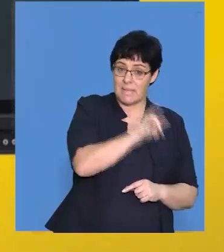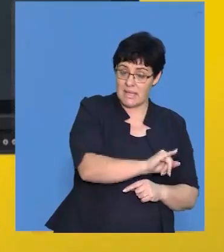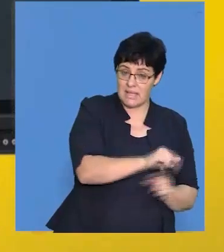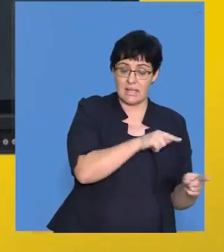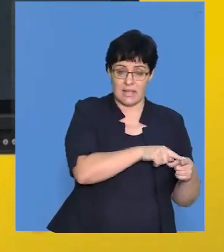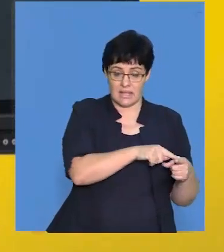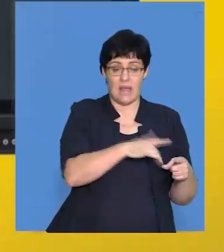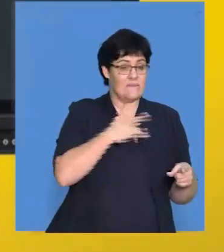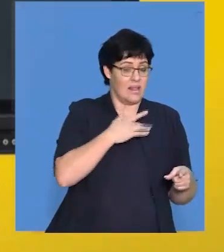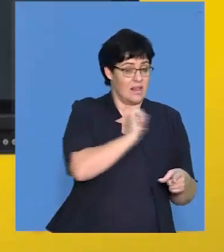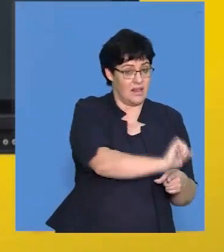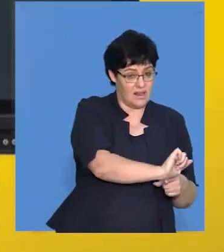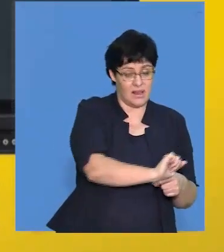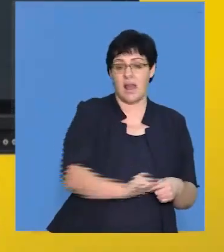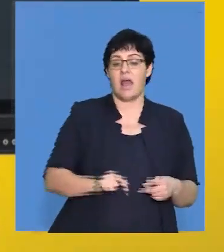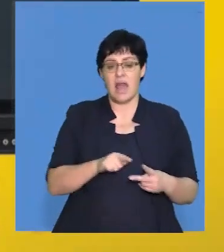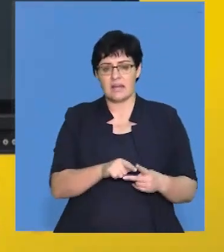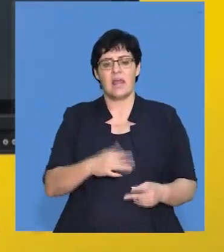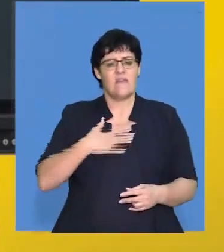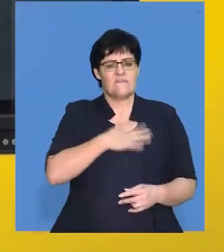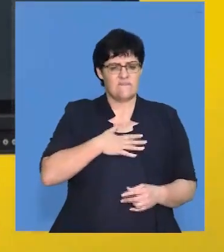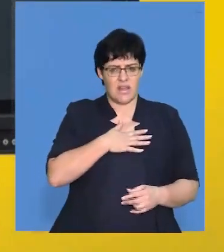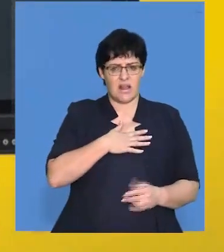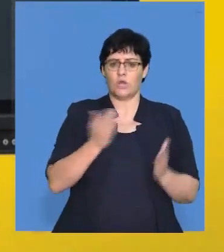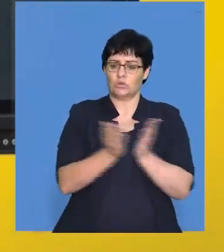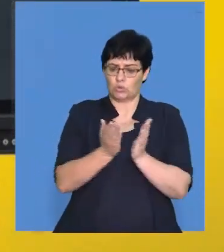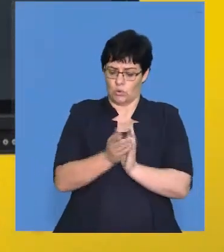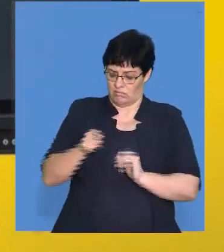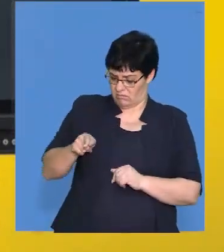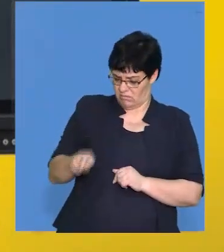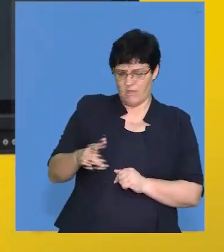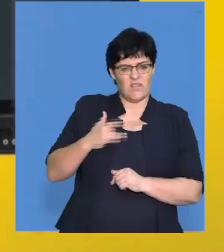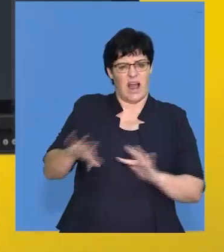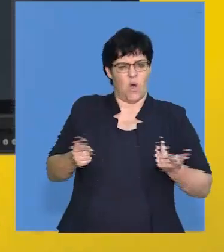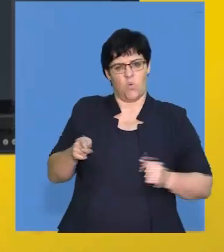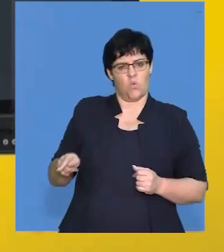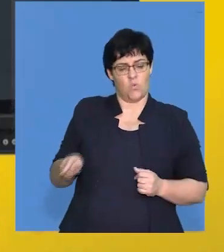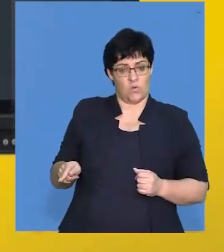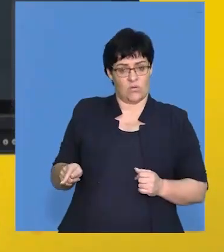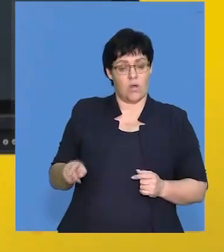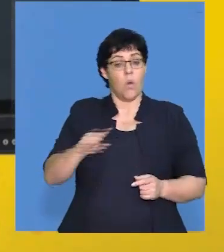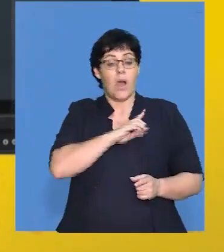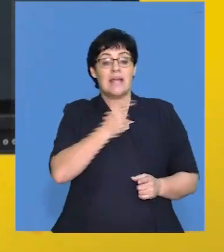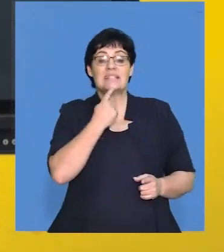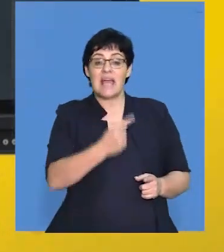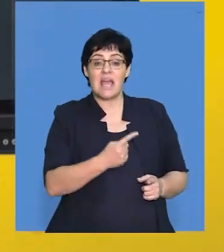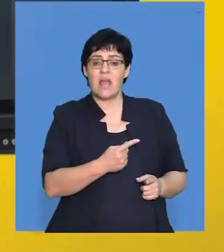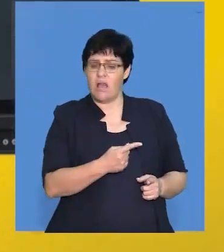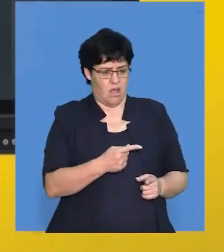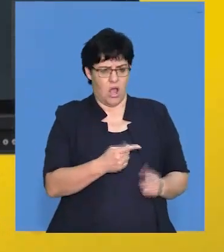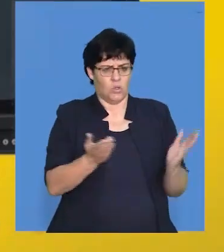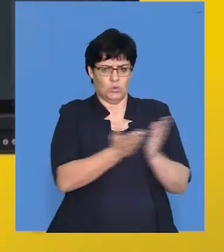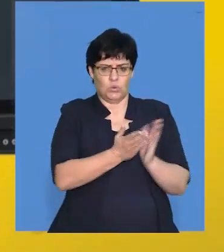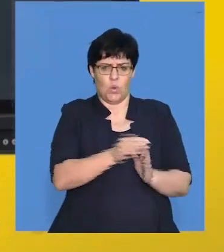school is for him and a perspective of what he feels school is for Isabel. Because he mentioned